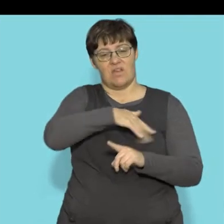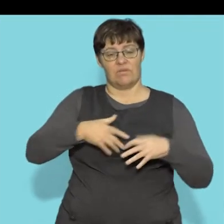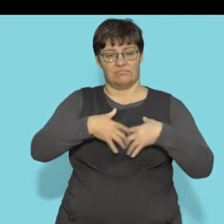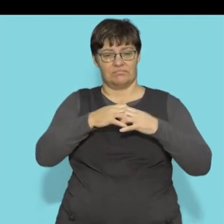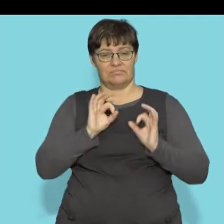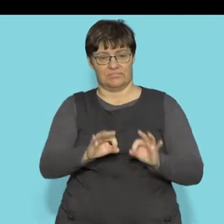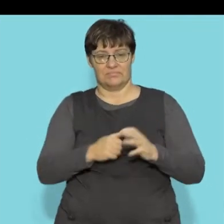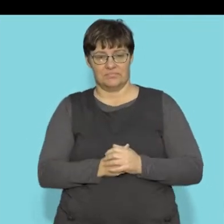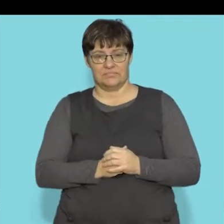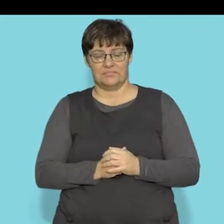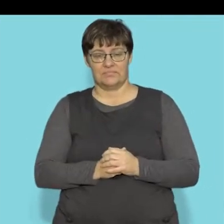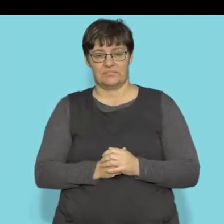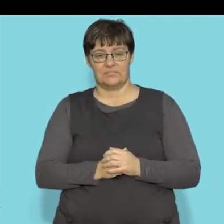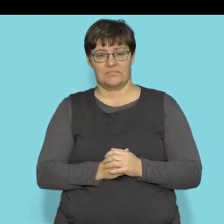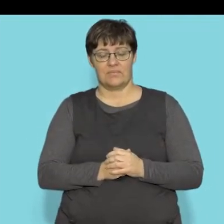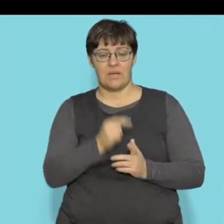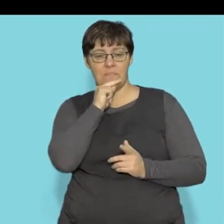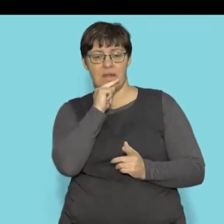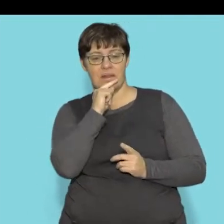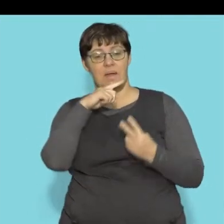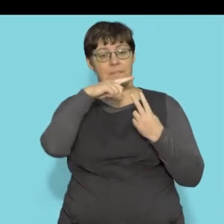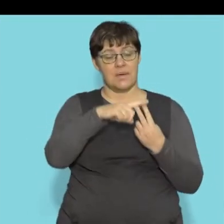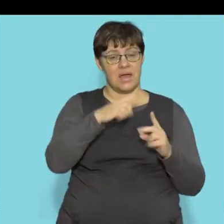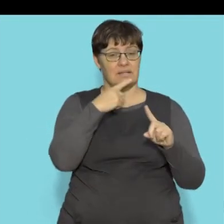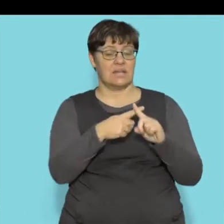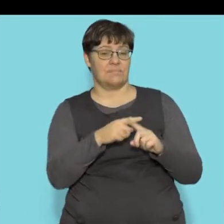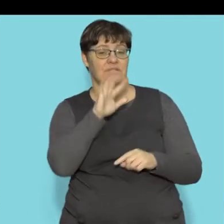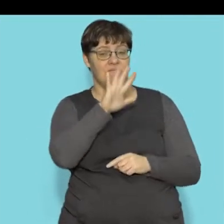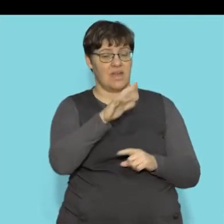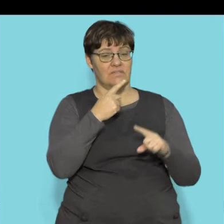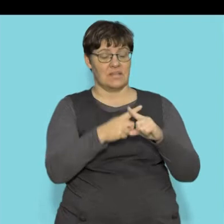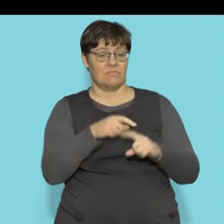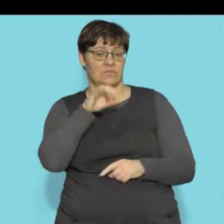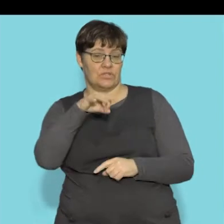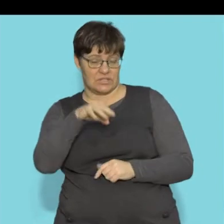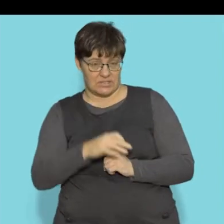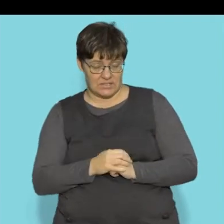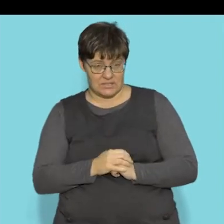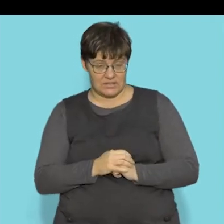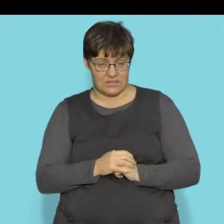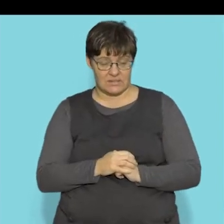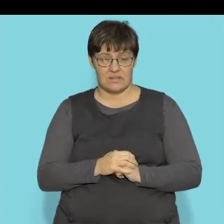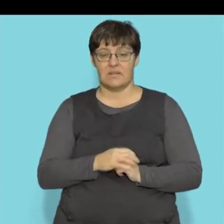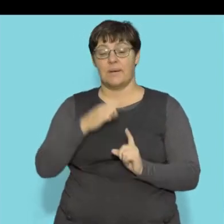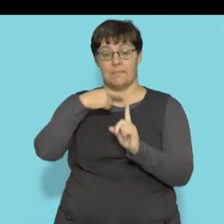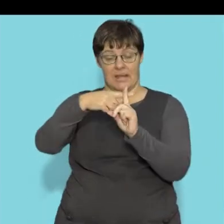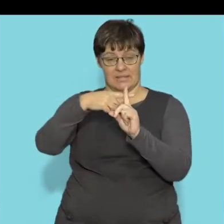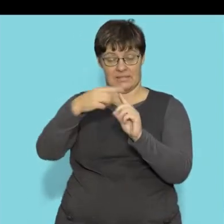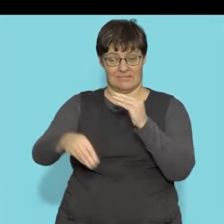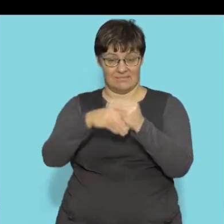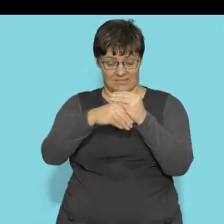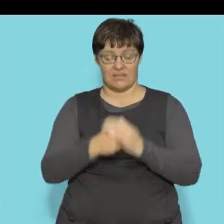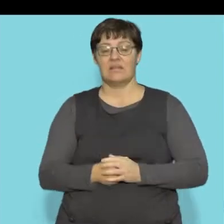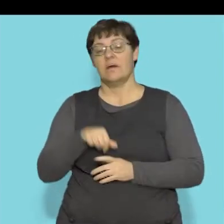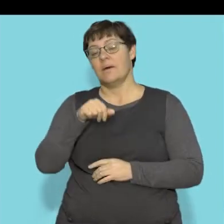area. So it's going to be pi times 5 times 13